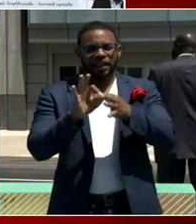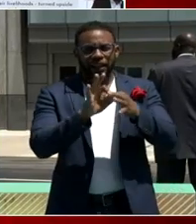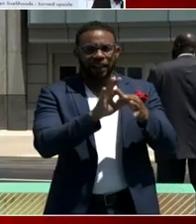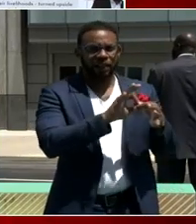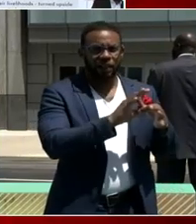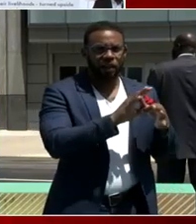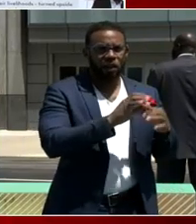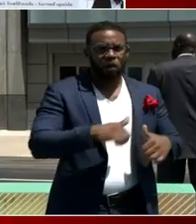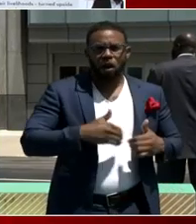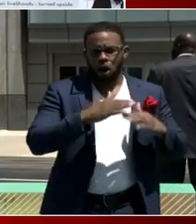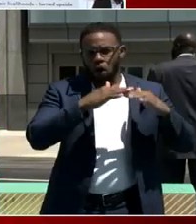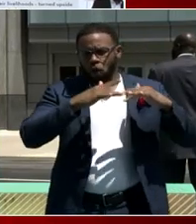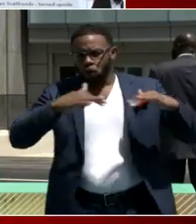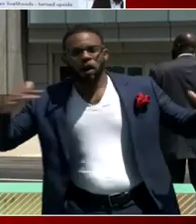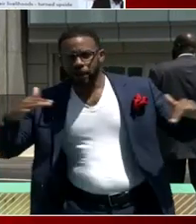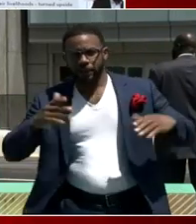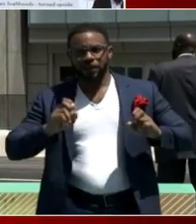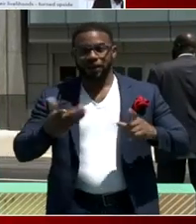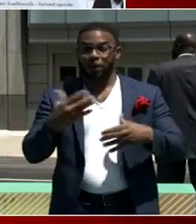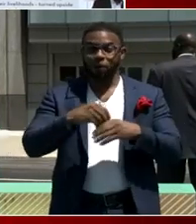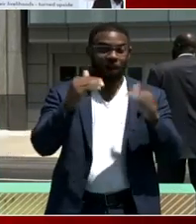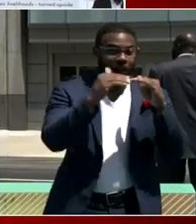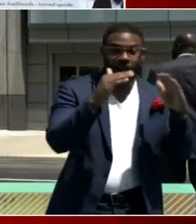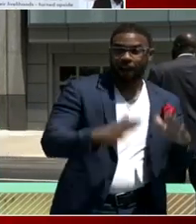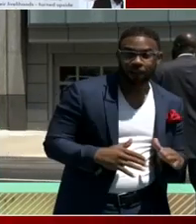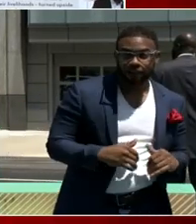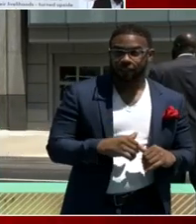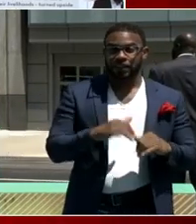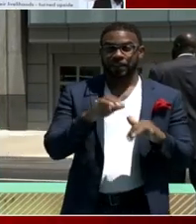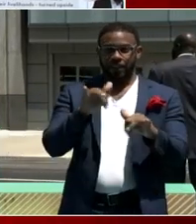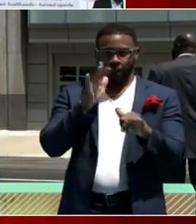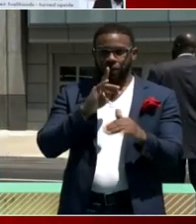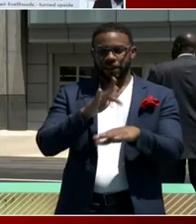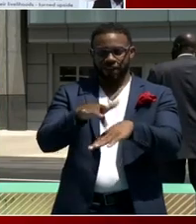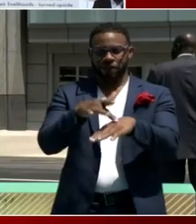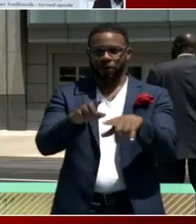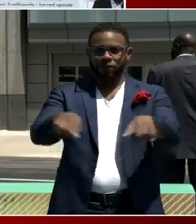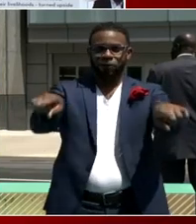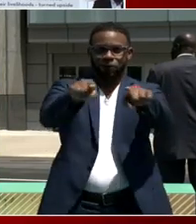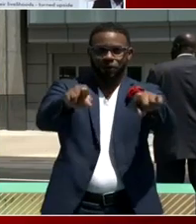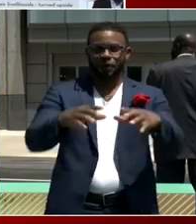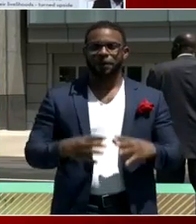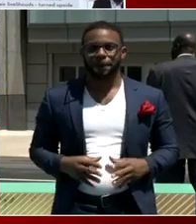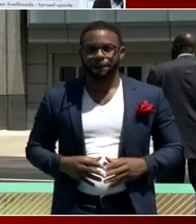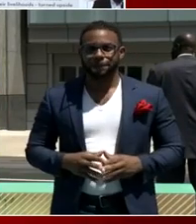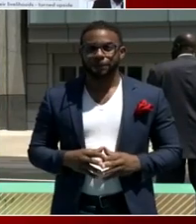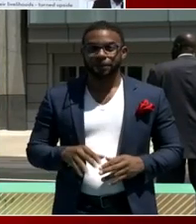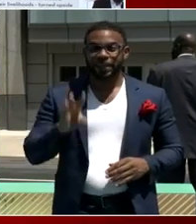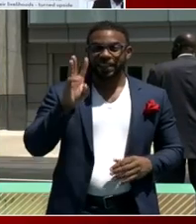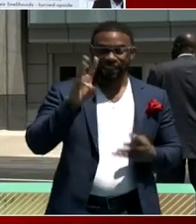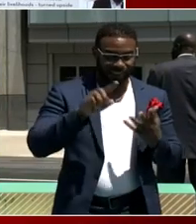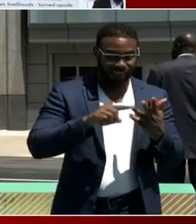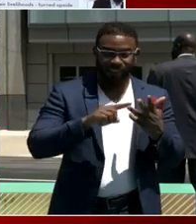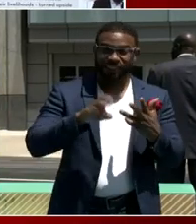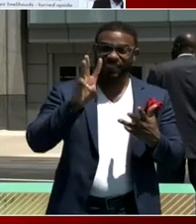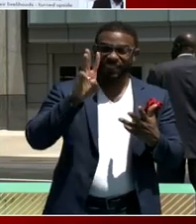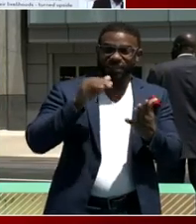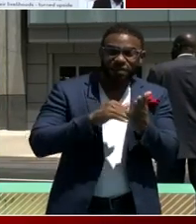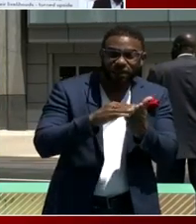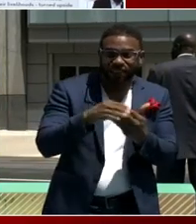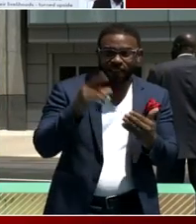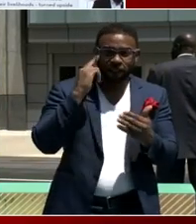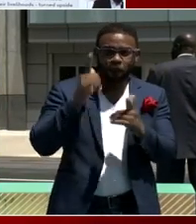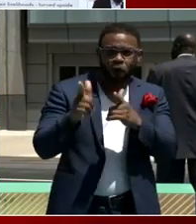of the vast opportunities, including housing, that will be available to them. $6 million for